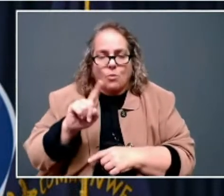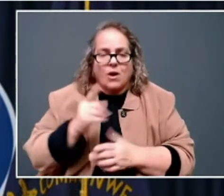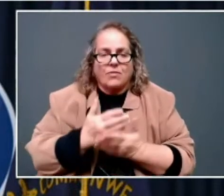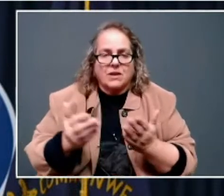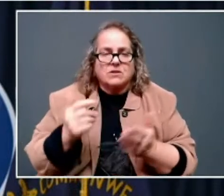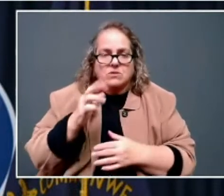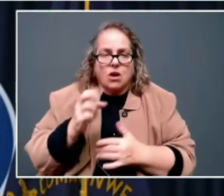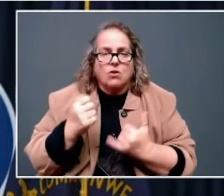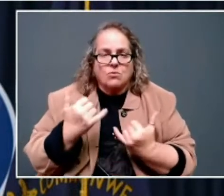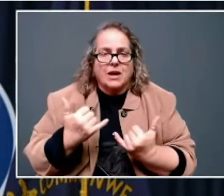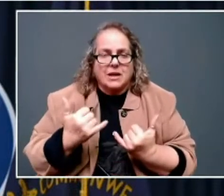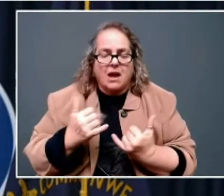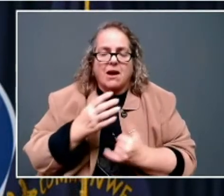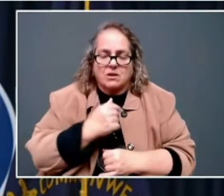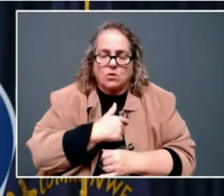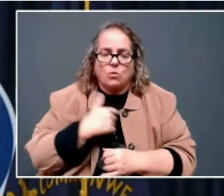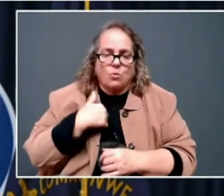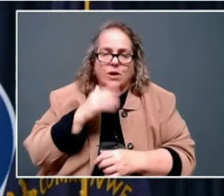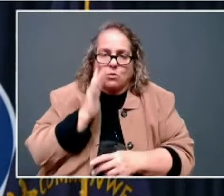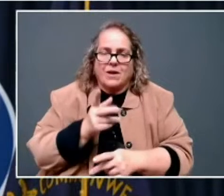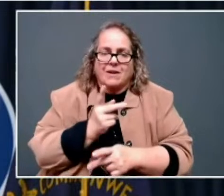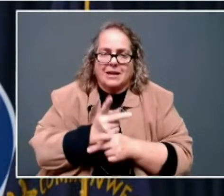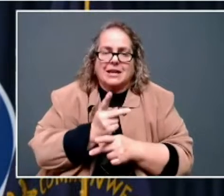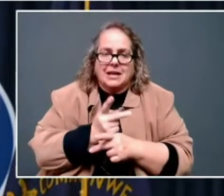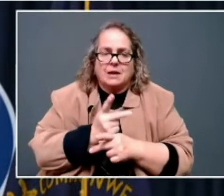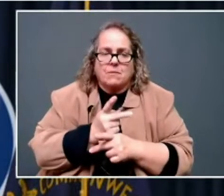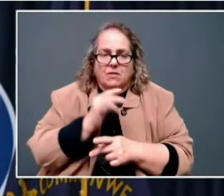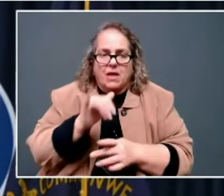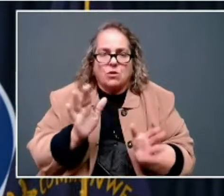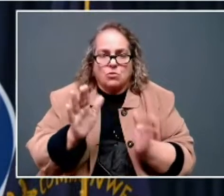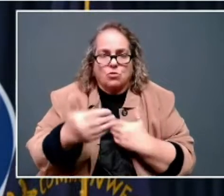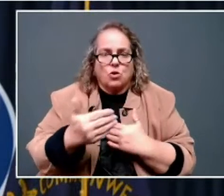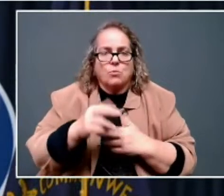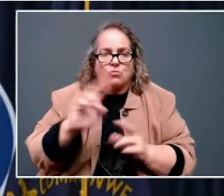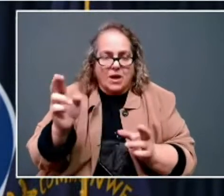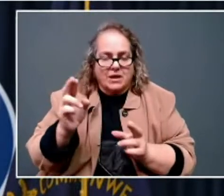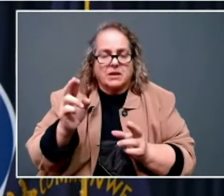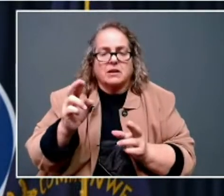and we are going to keep that room, that cottage,